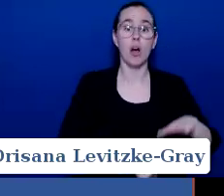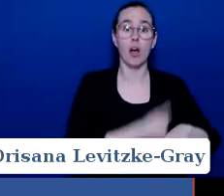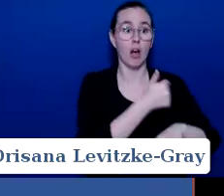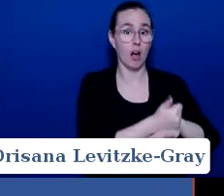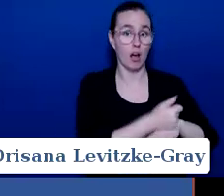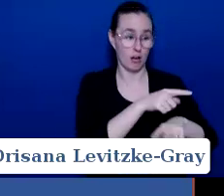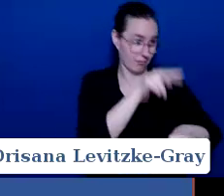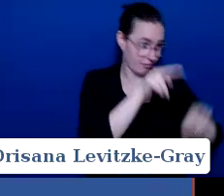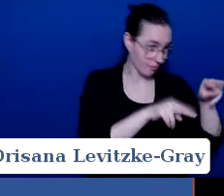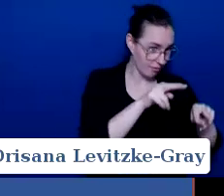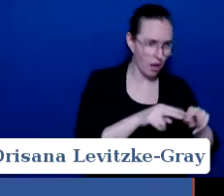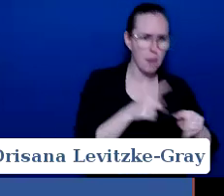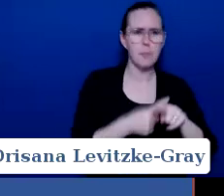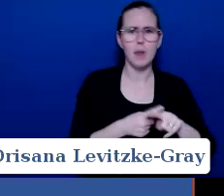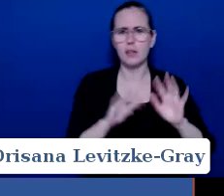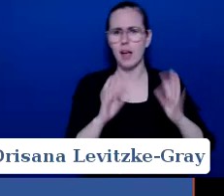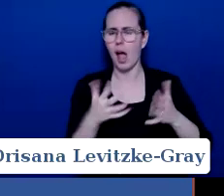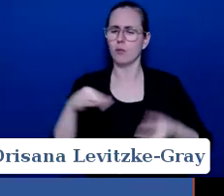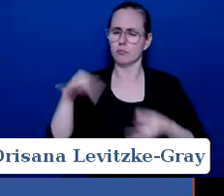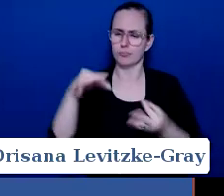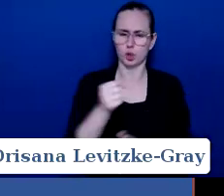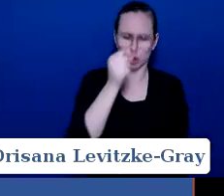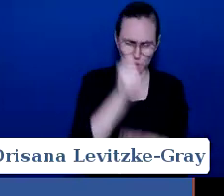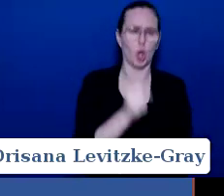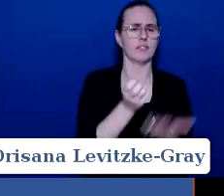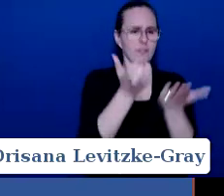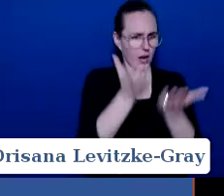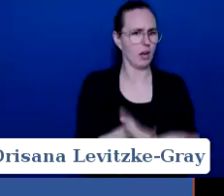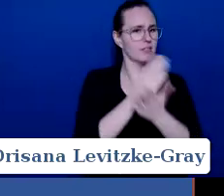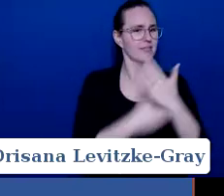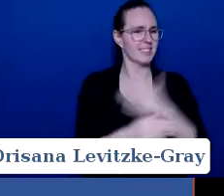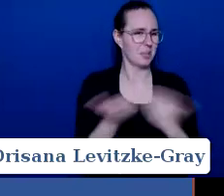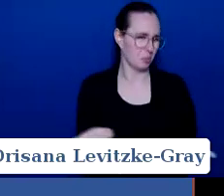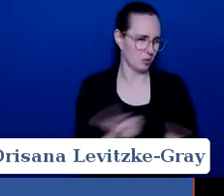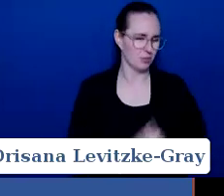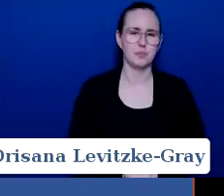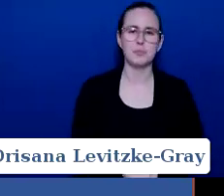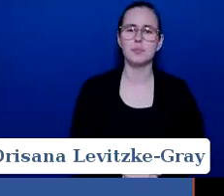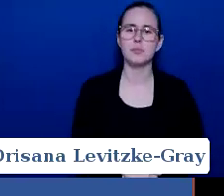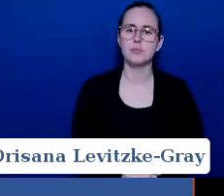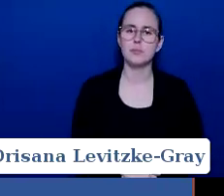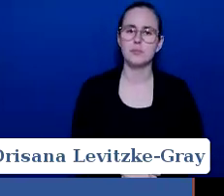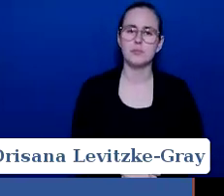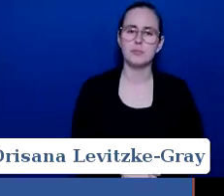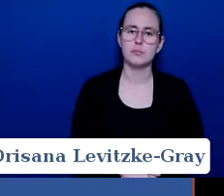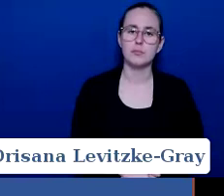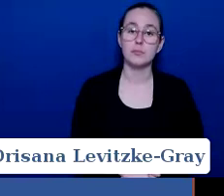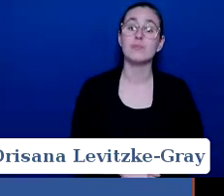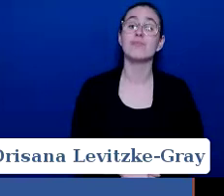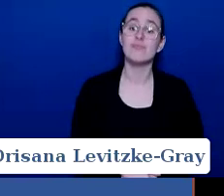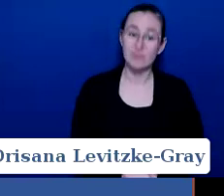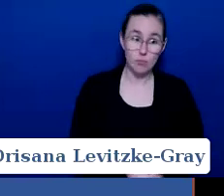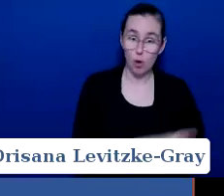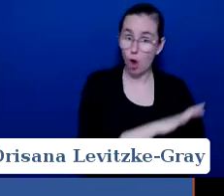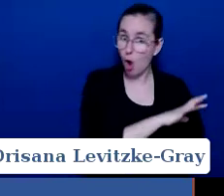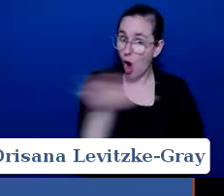and obtain a disability certificate. If we take the world population of people experiencing disability, there is a subset of this